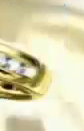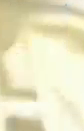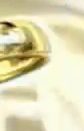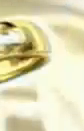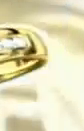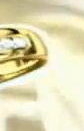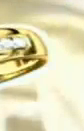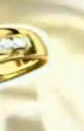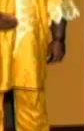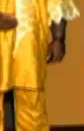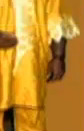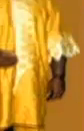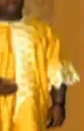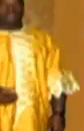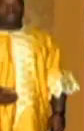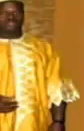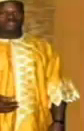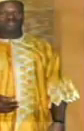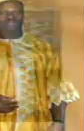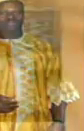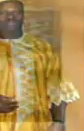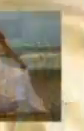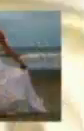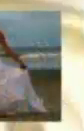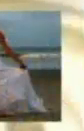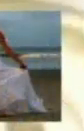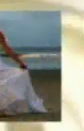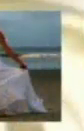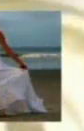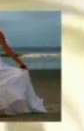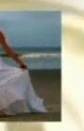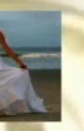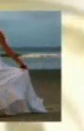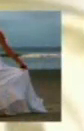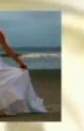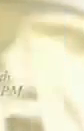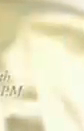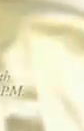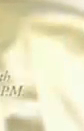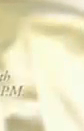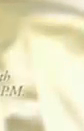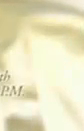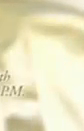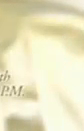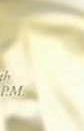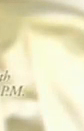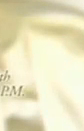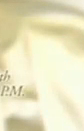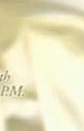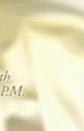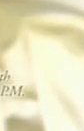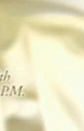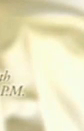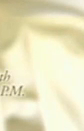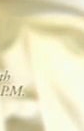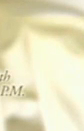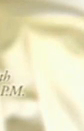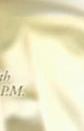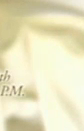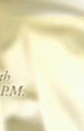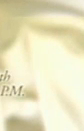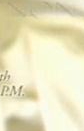the stress. Come to the Oasis at 101 Circular Road in San Fernando on October 23rd and 24th from 11 a.m.